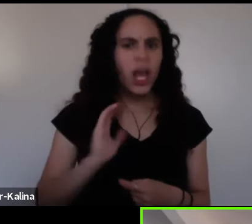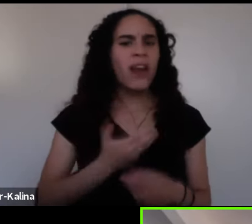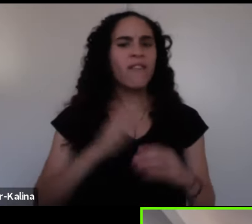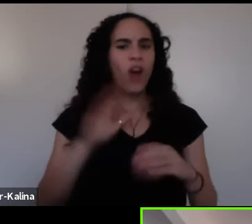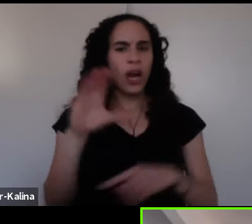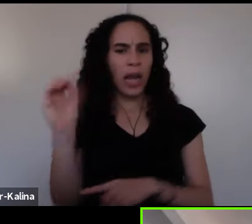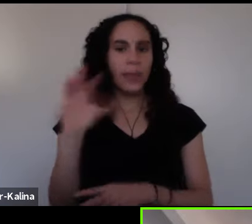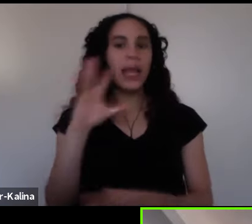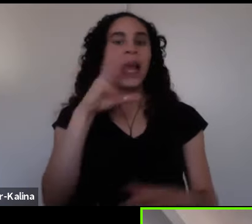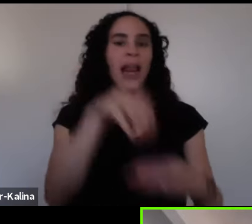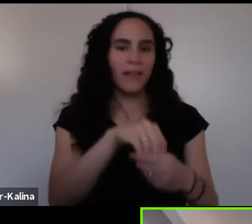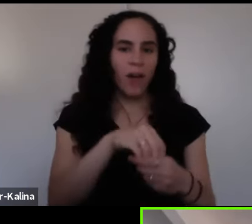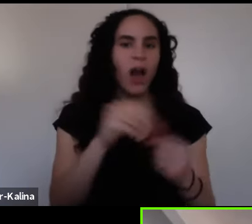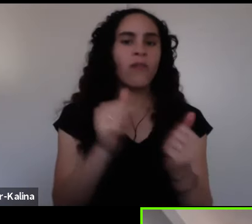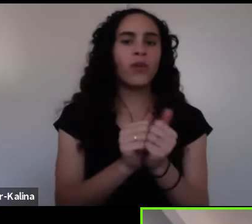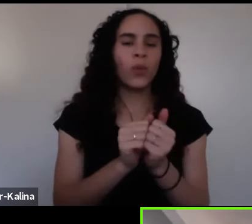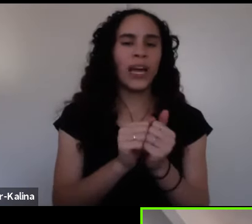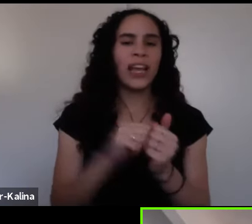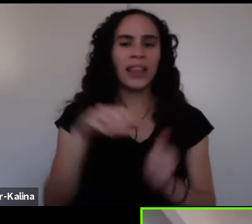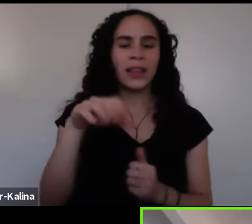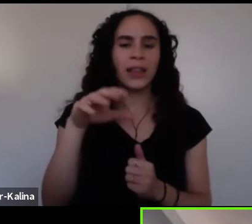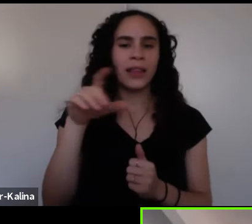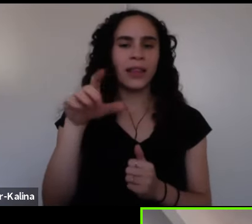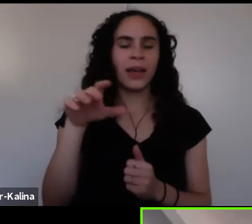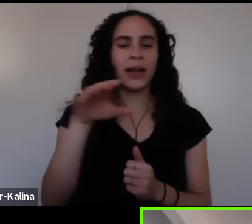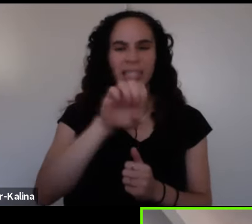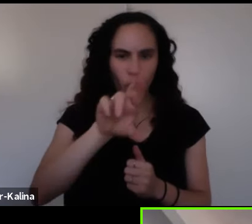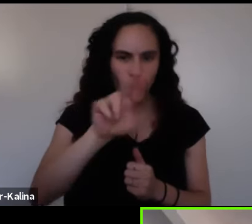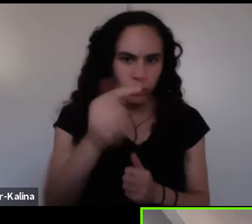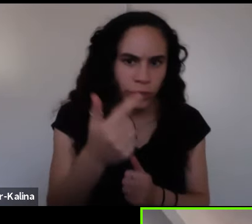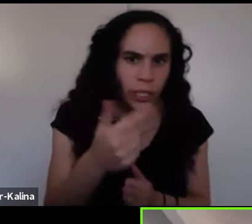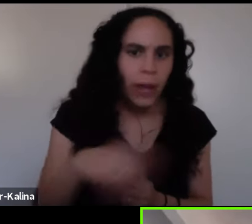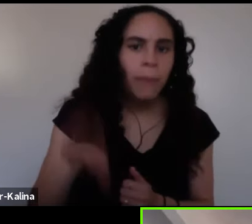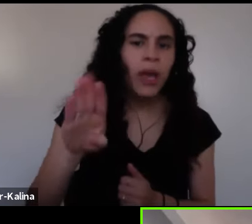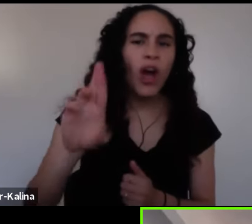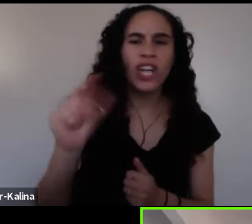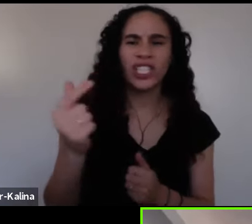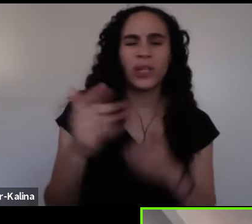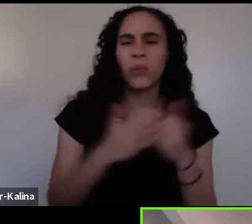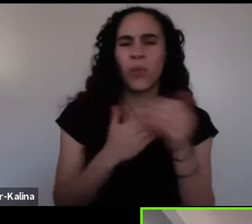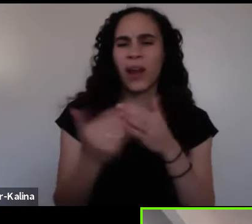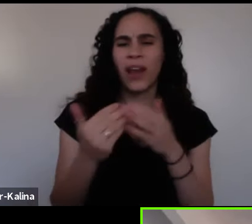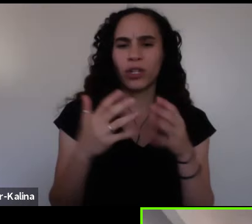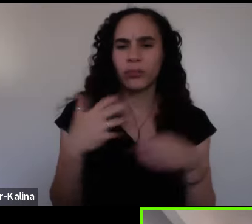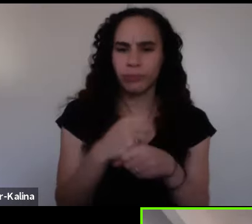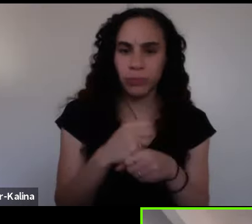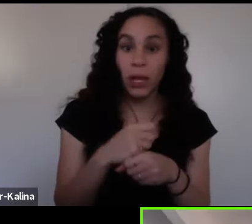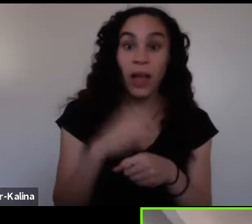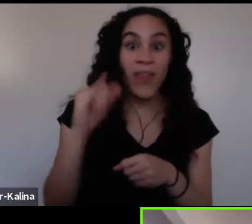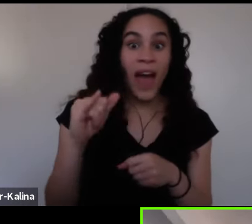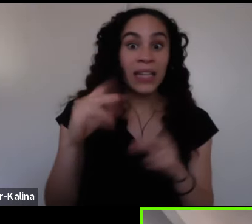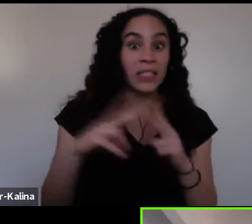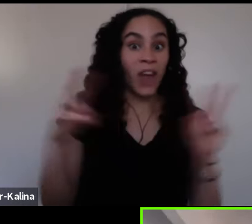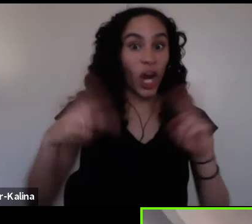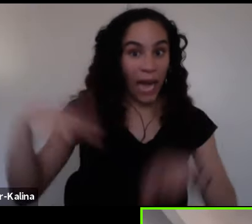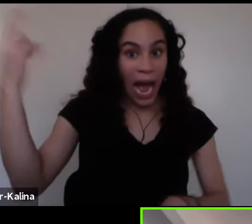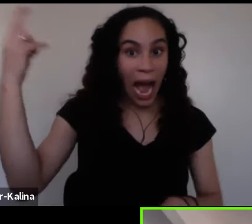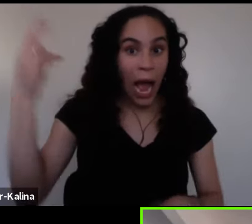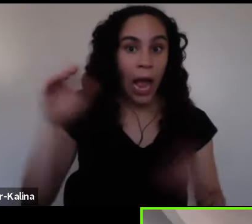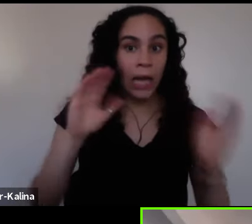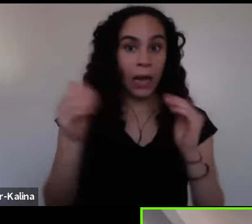in our affinity networks or our ERGs, BRGs, whatever, which is super high compared to